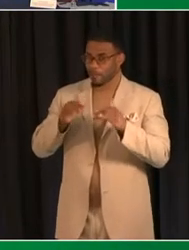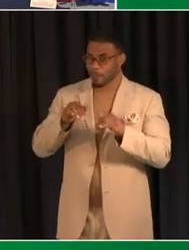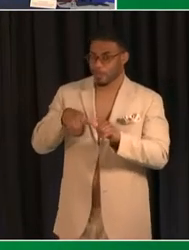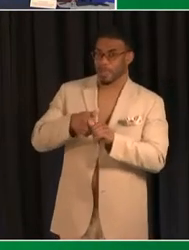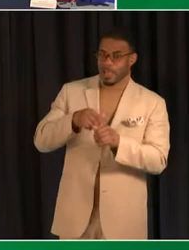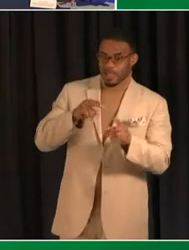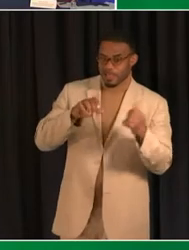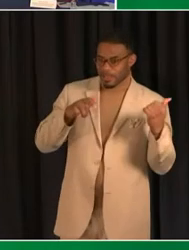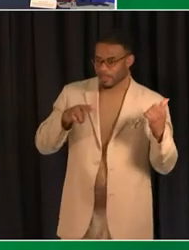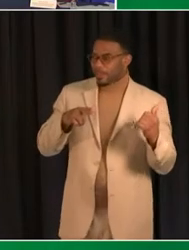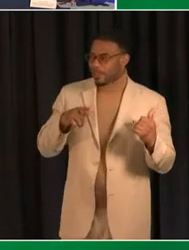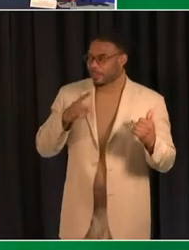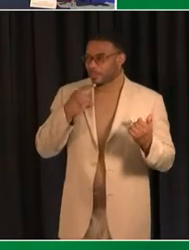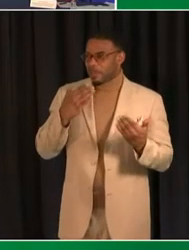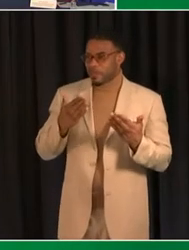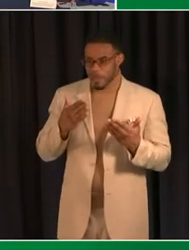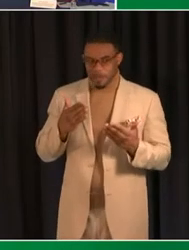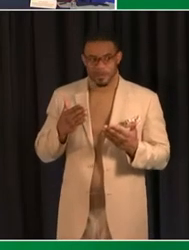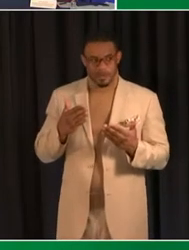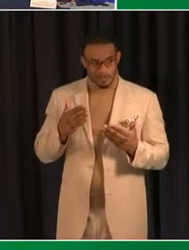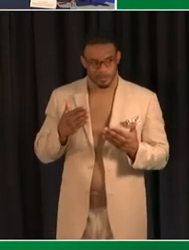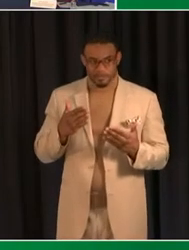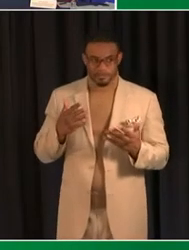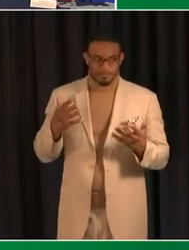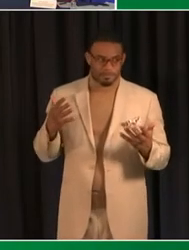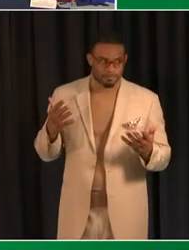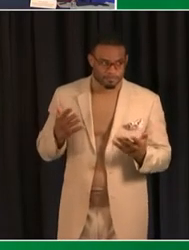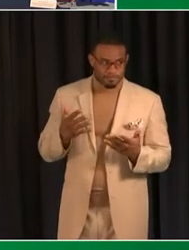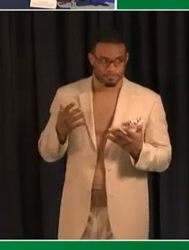conference room that's behind Neil is probably,